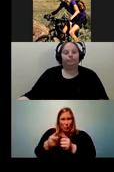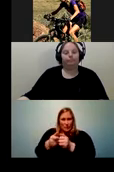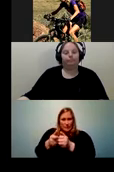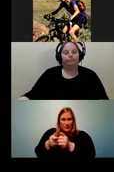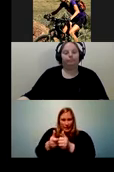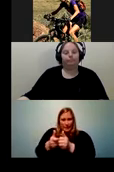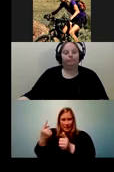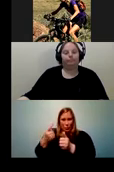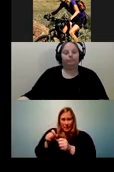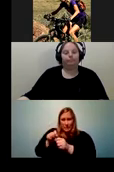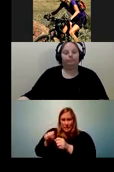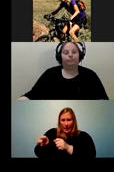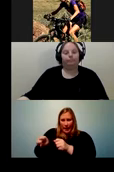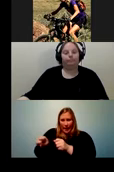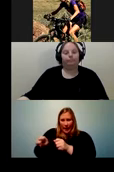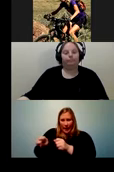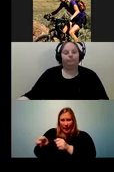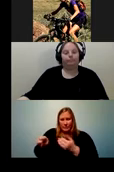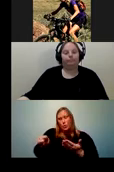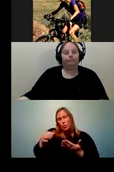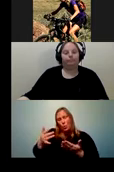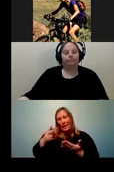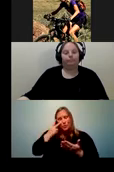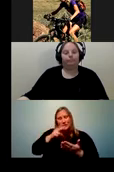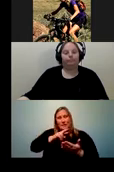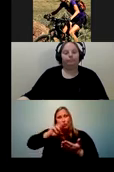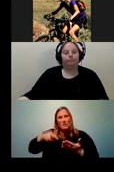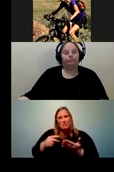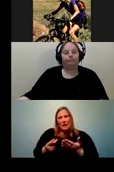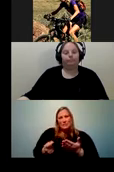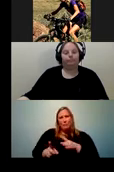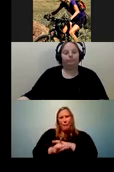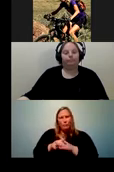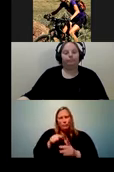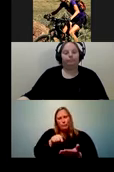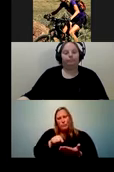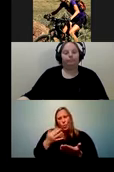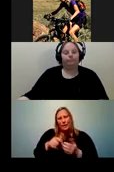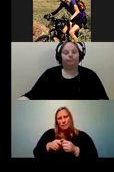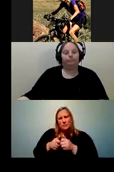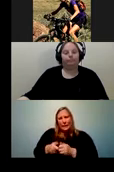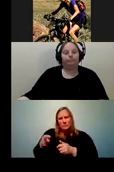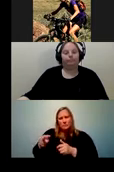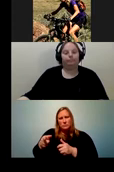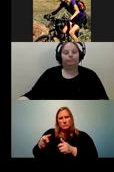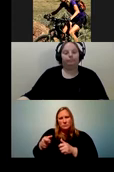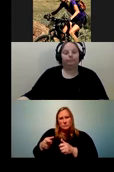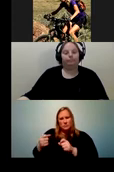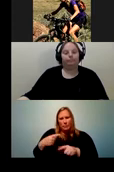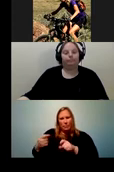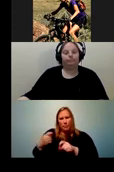phone and wait to see the response. You expect it to be immediate. If a client leaves a message for you and